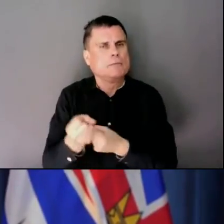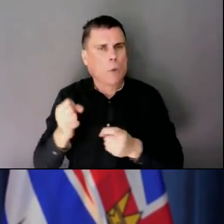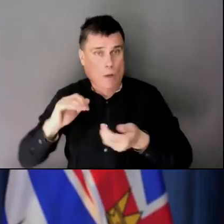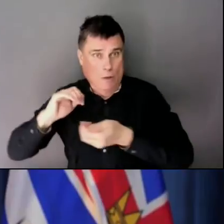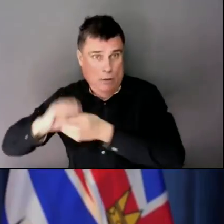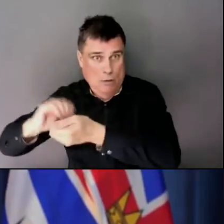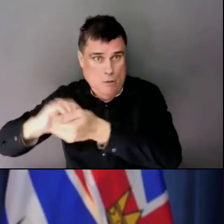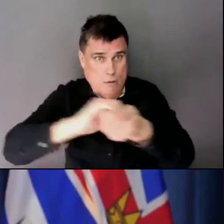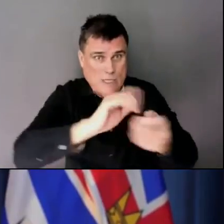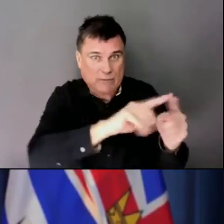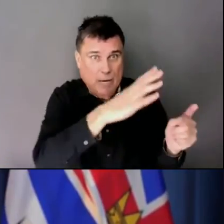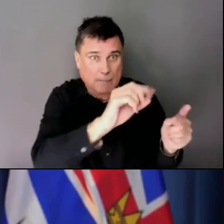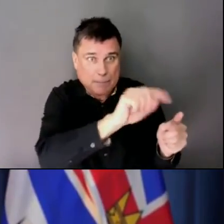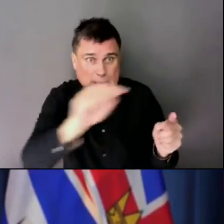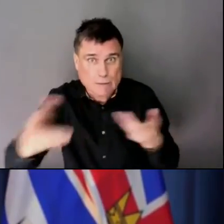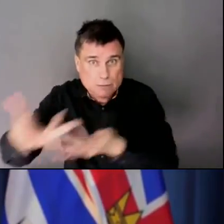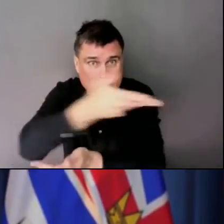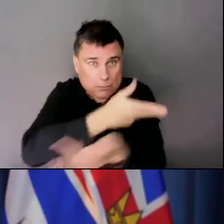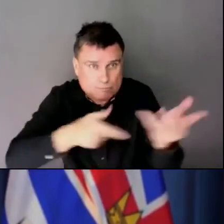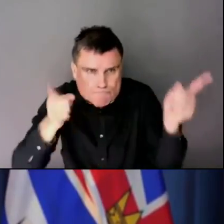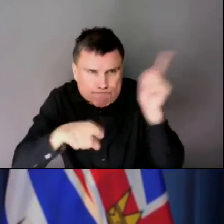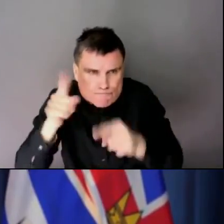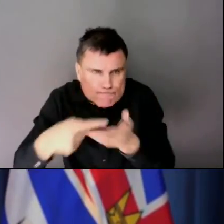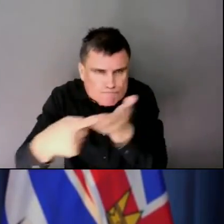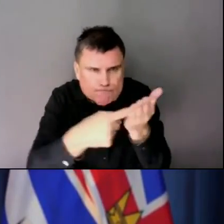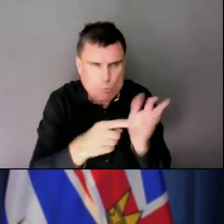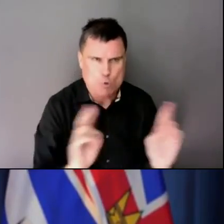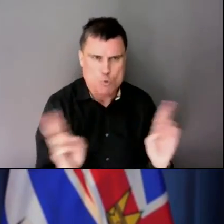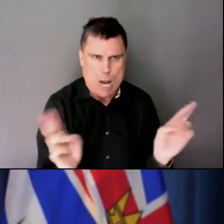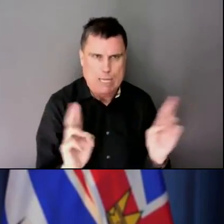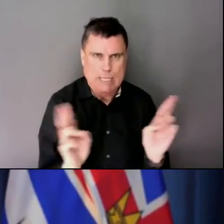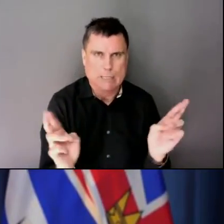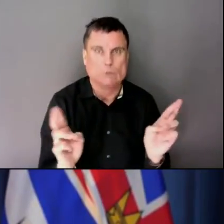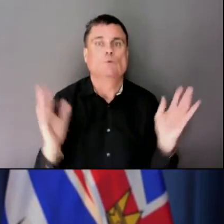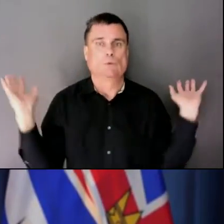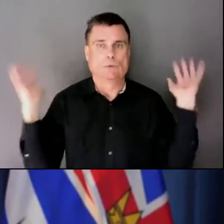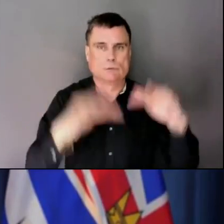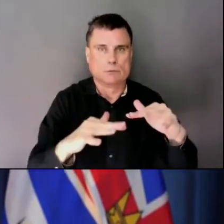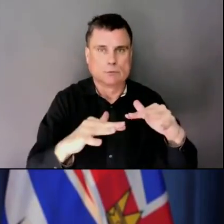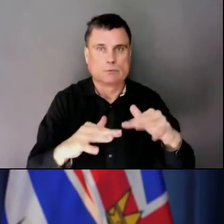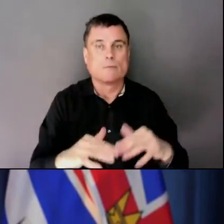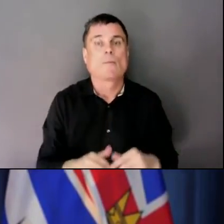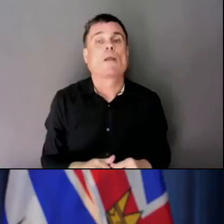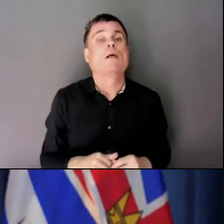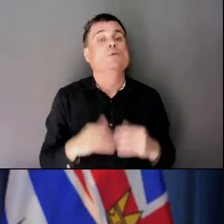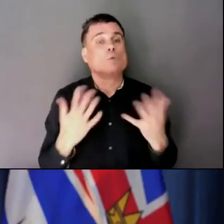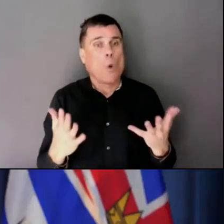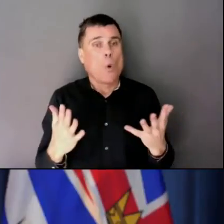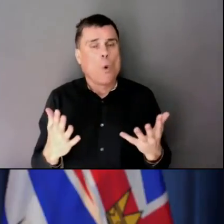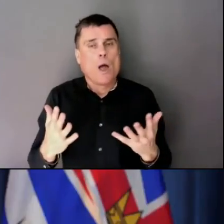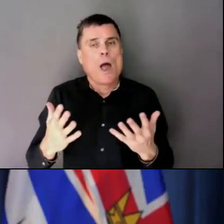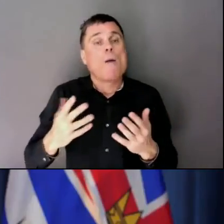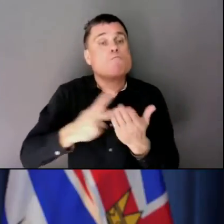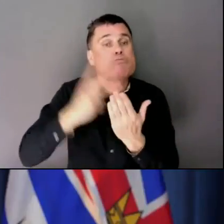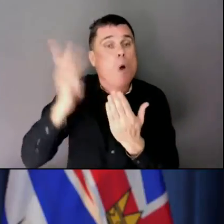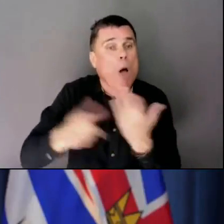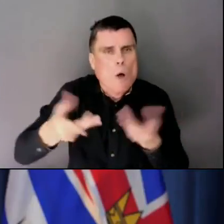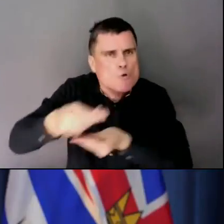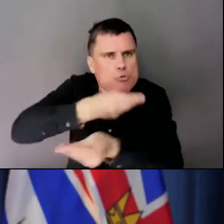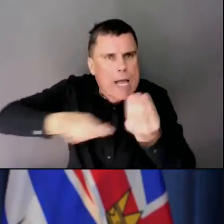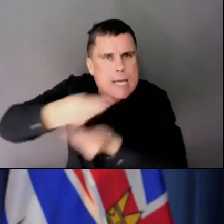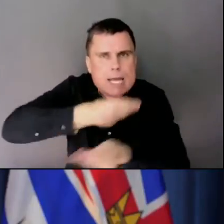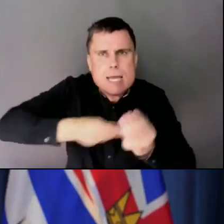positive one. We've amended some of the grant programs that we have in place to meet their needs. That was a high priority for